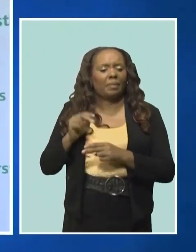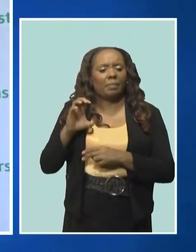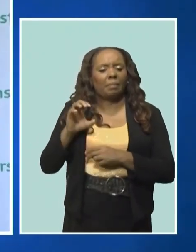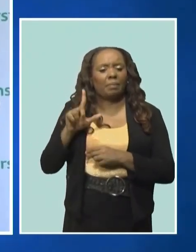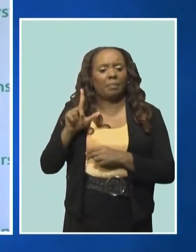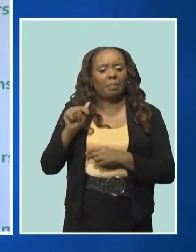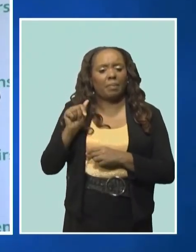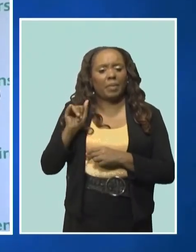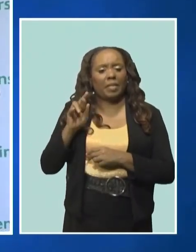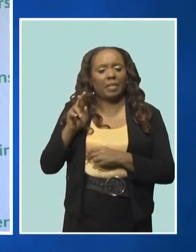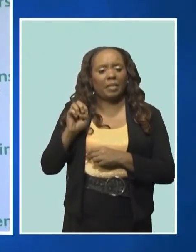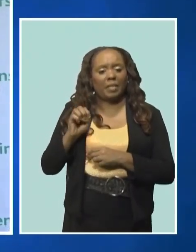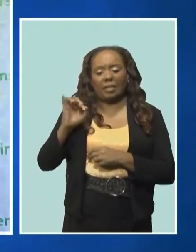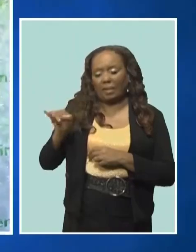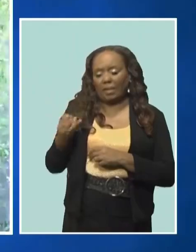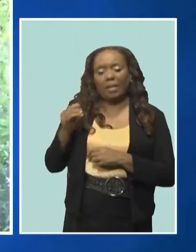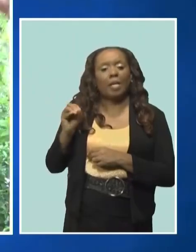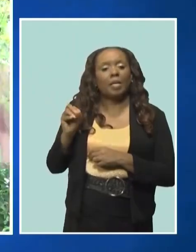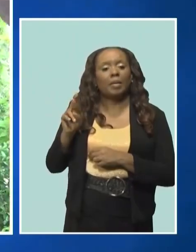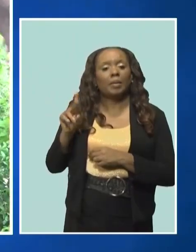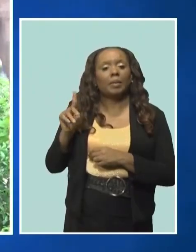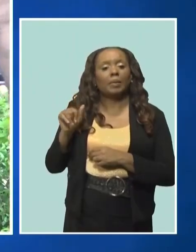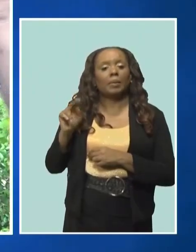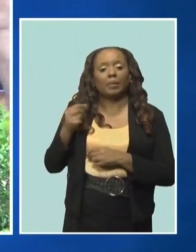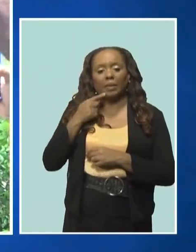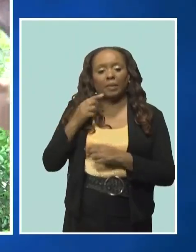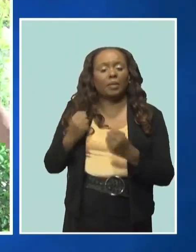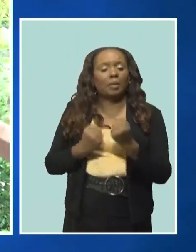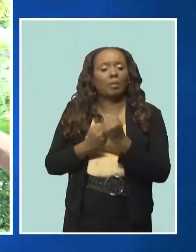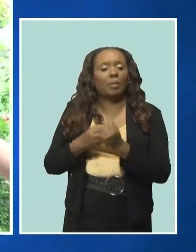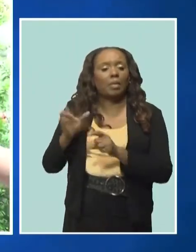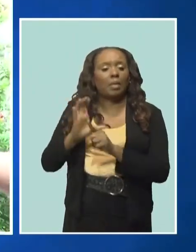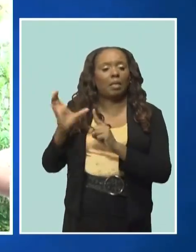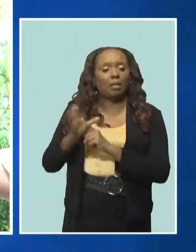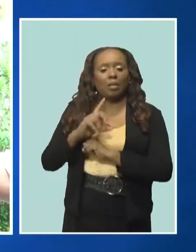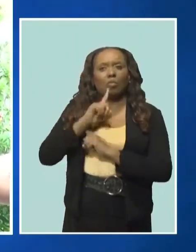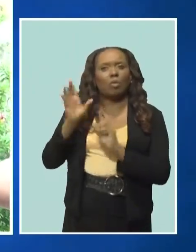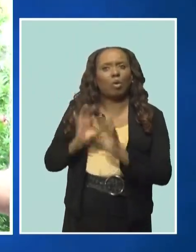Officer, Claire Jordan, says supporting culture is important to her team.